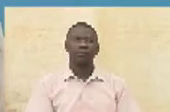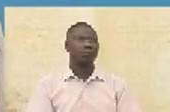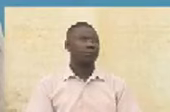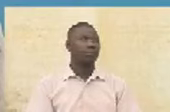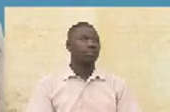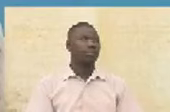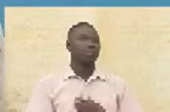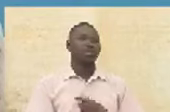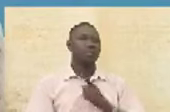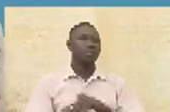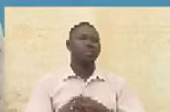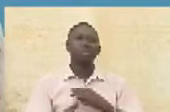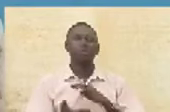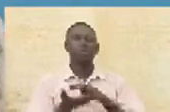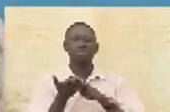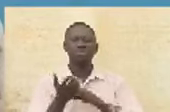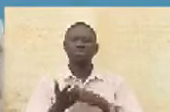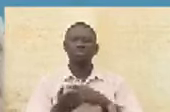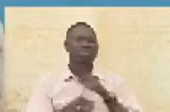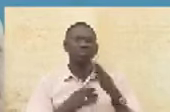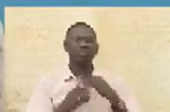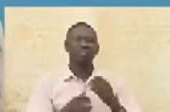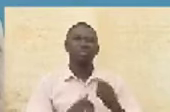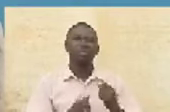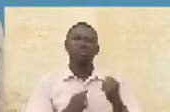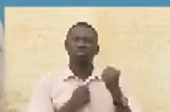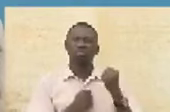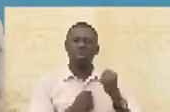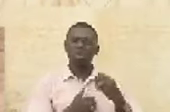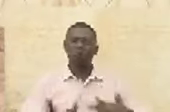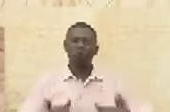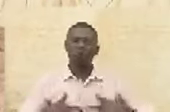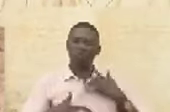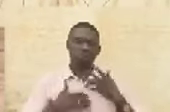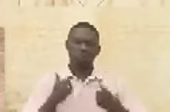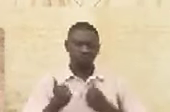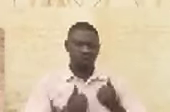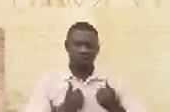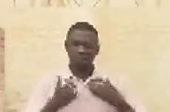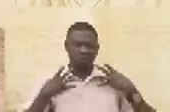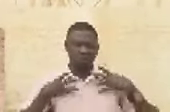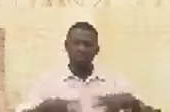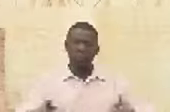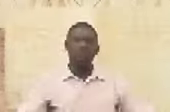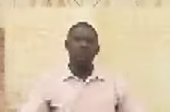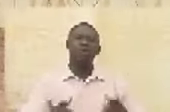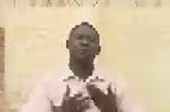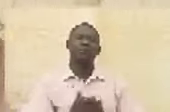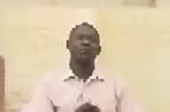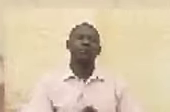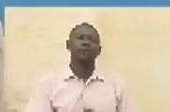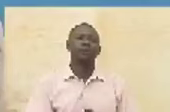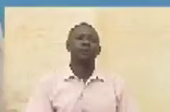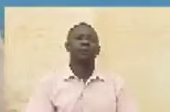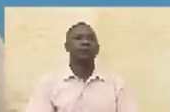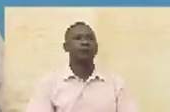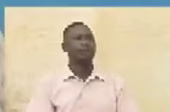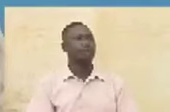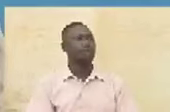Because this medicine had really, really serious powers, which was in our